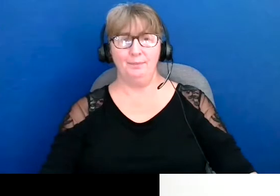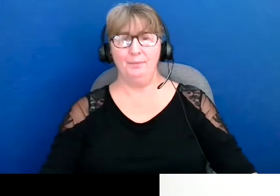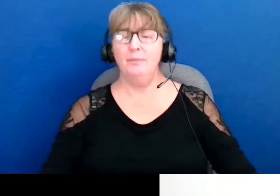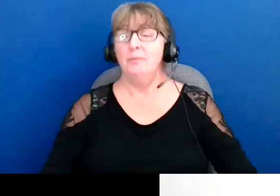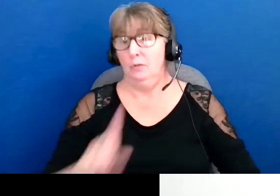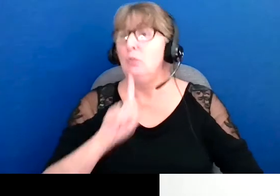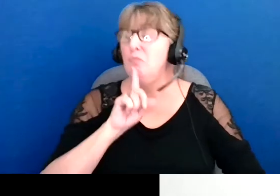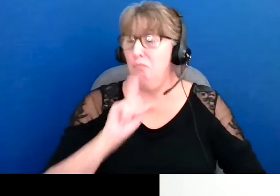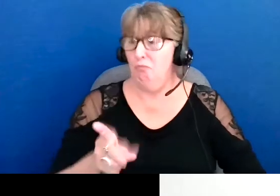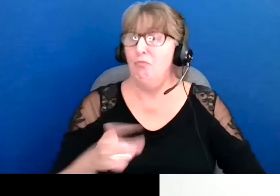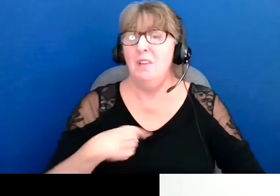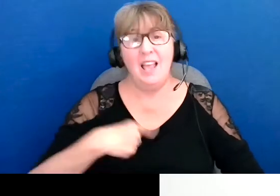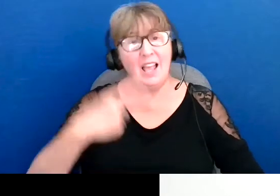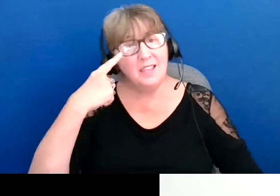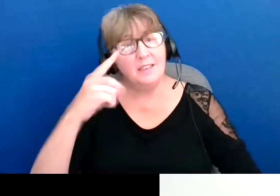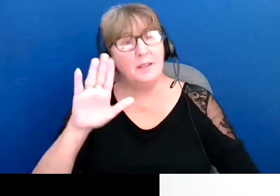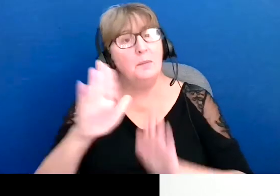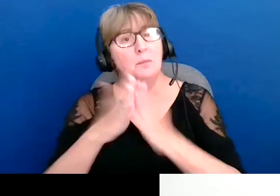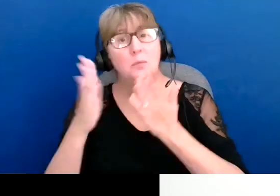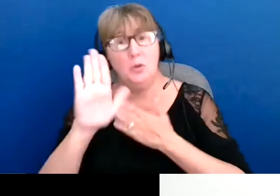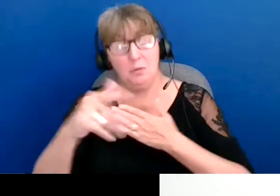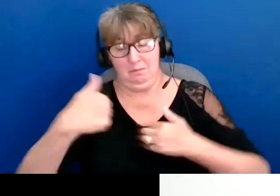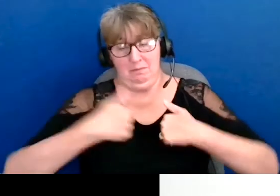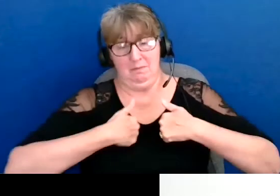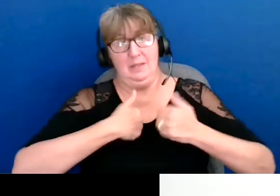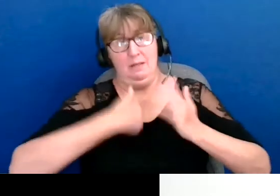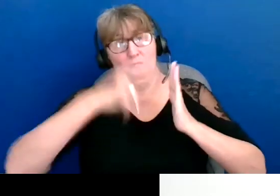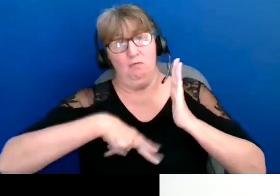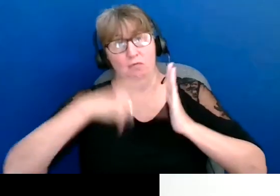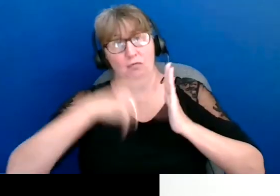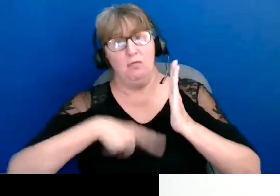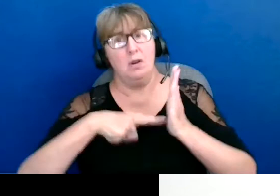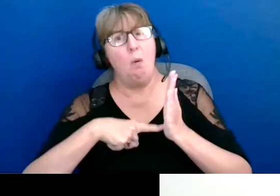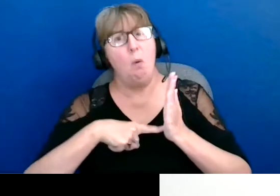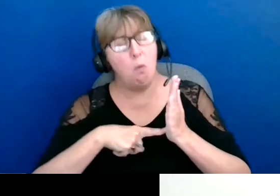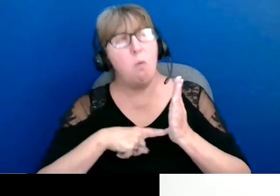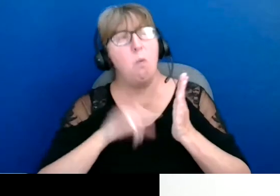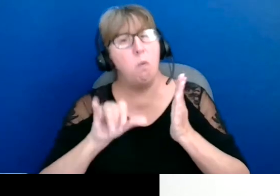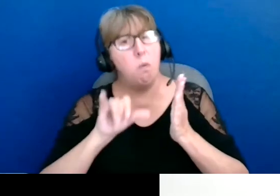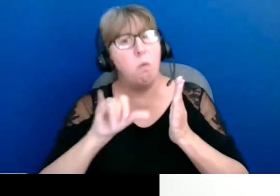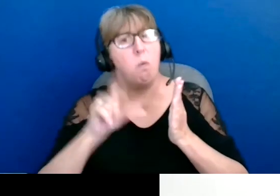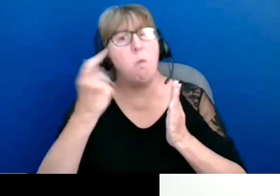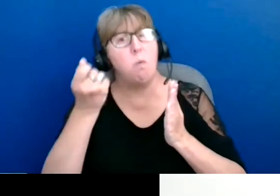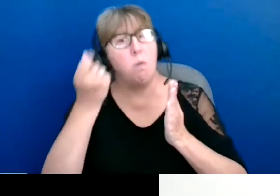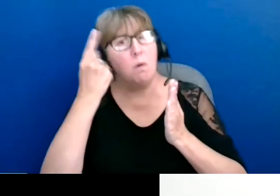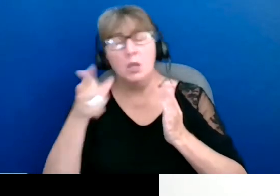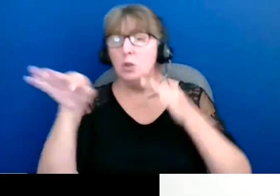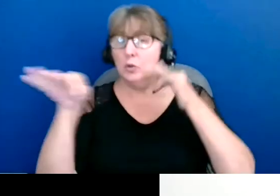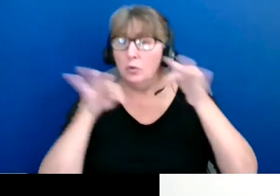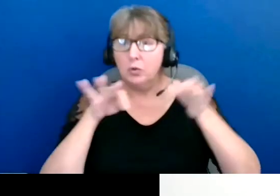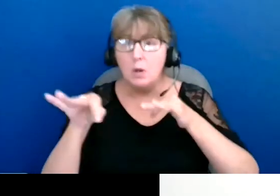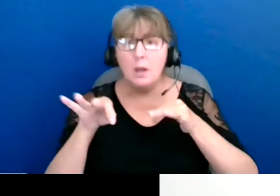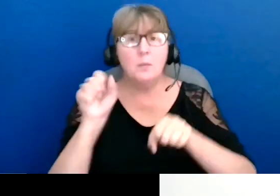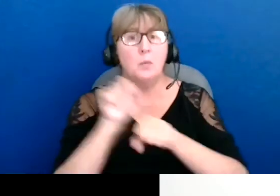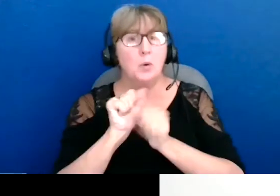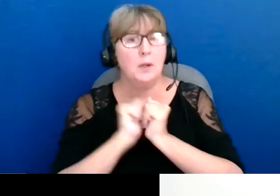Absolutely. And I think just reading your book personally, I was doing so much of that questioning and challenging. When you describe working with